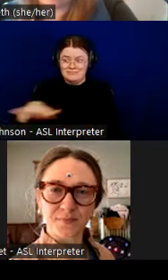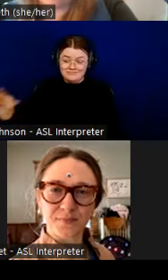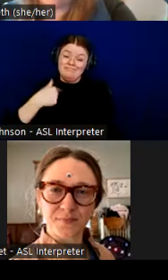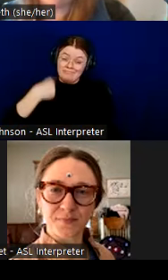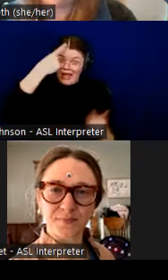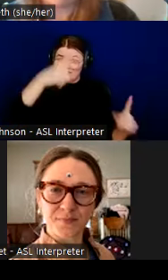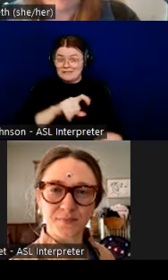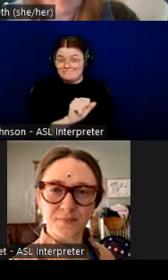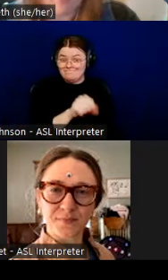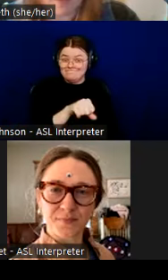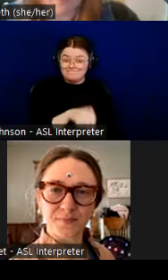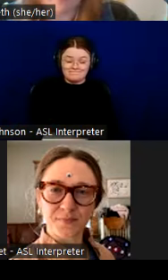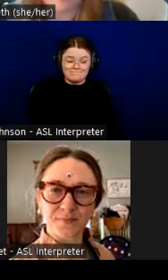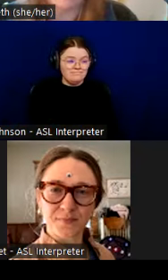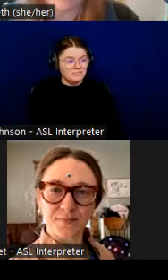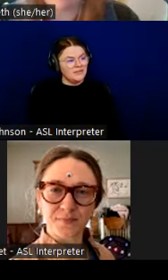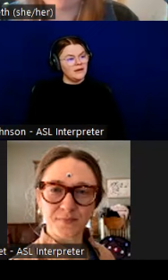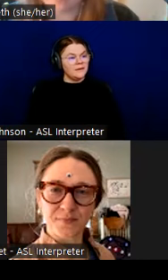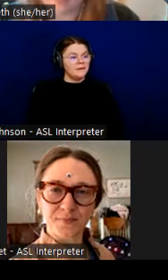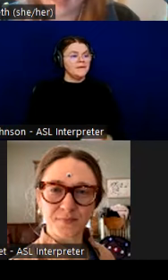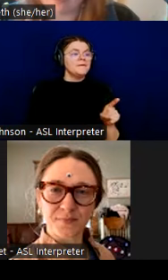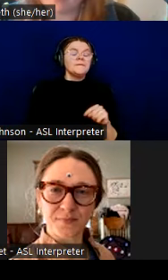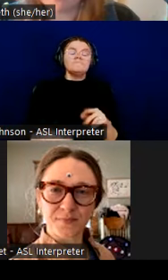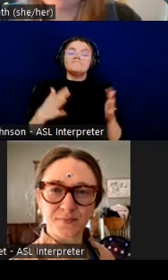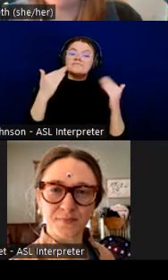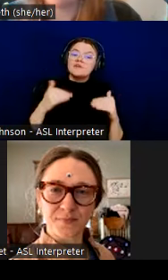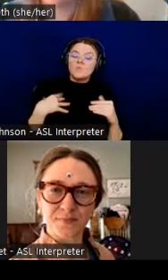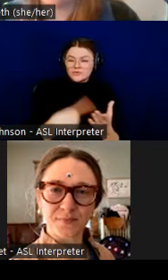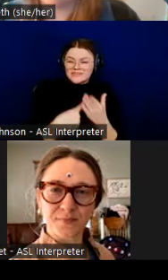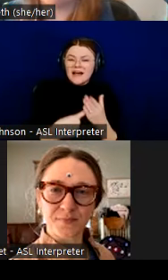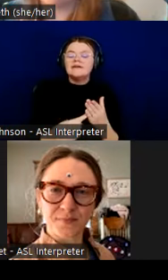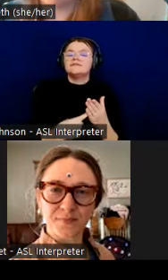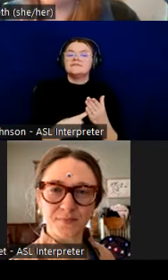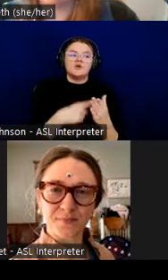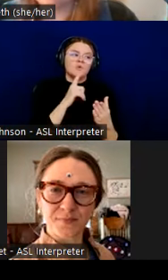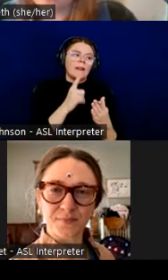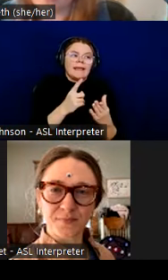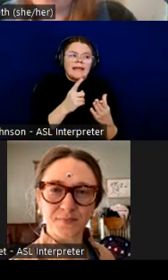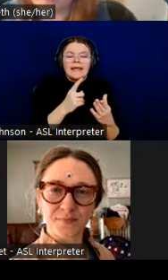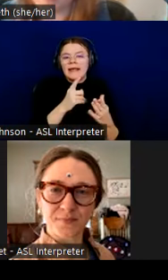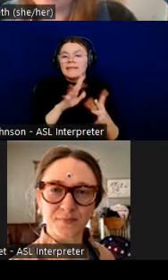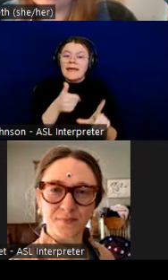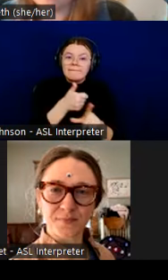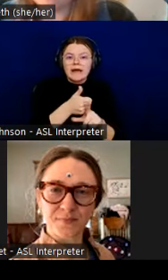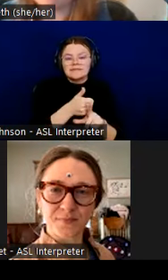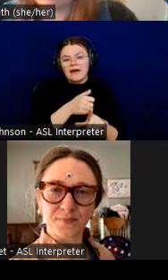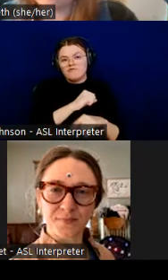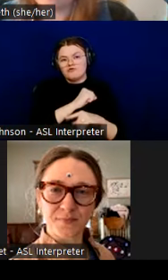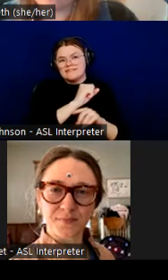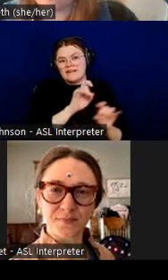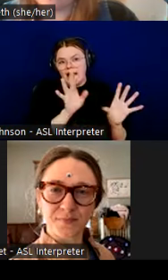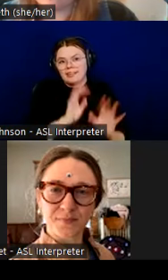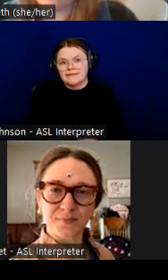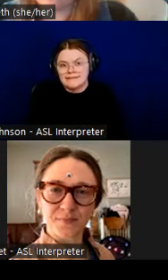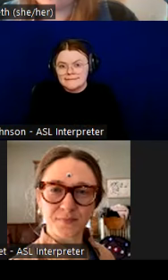dynamics of resistive violence and how exactly it happens. We do know that